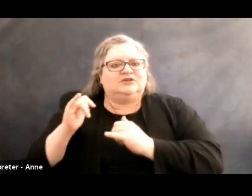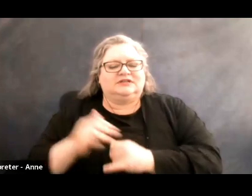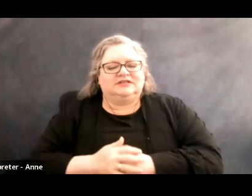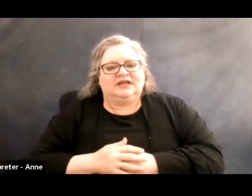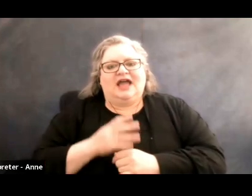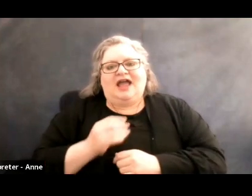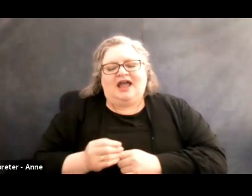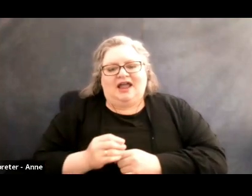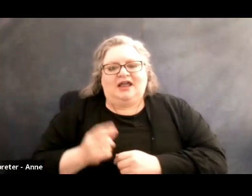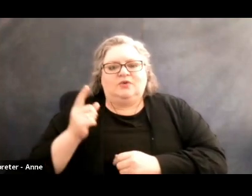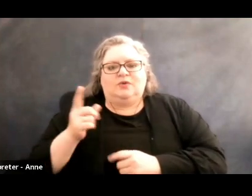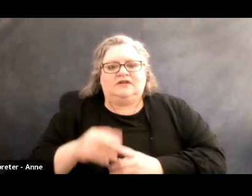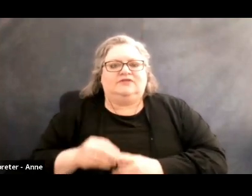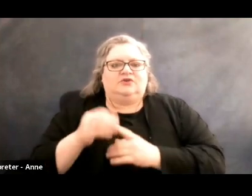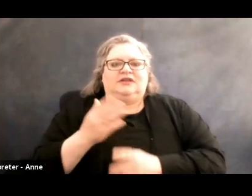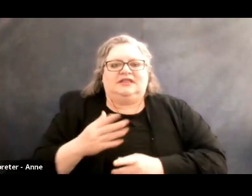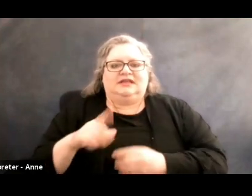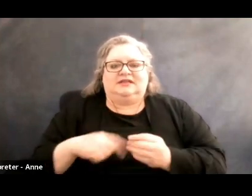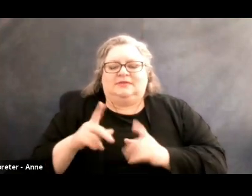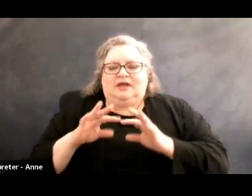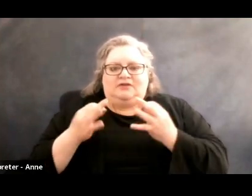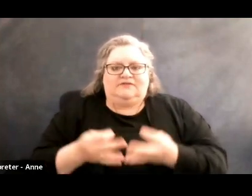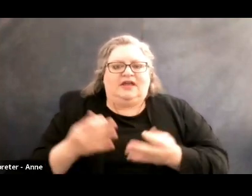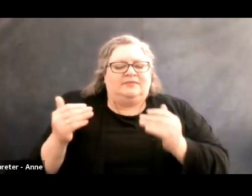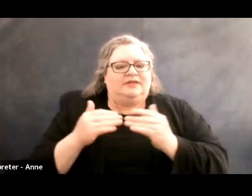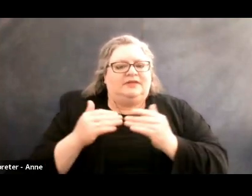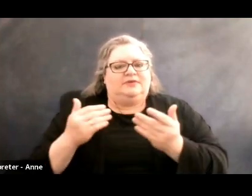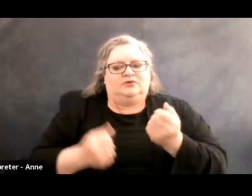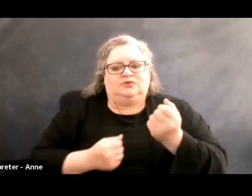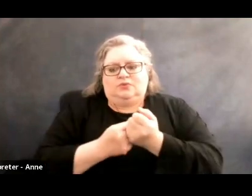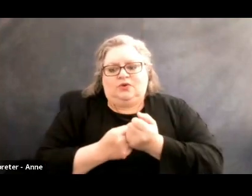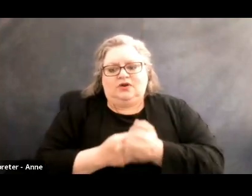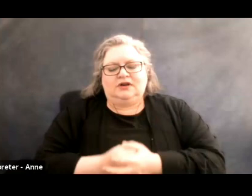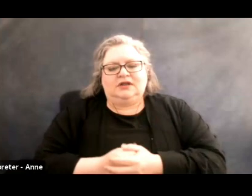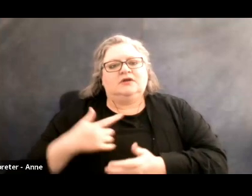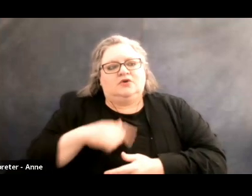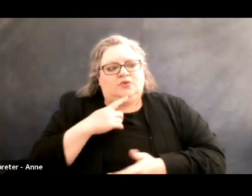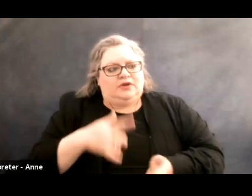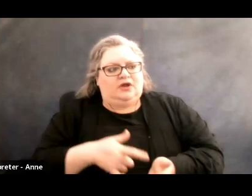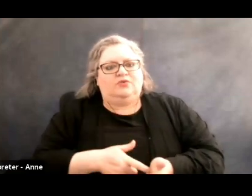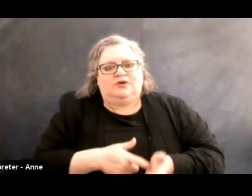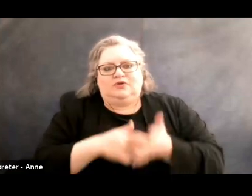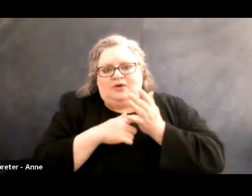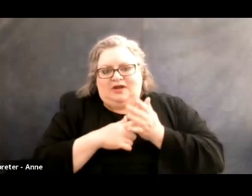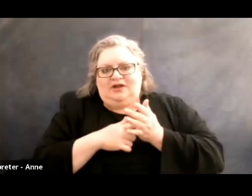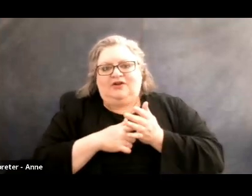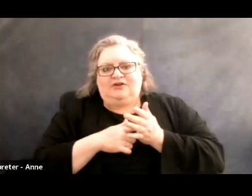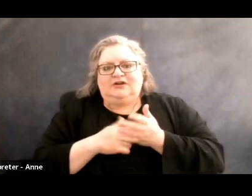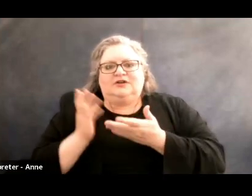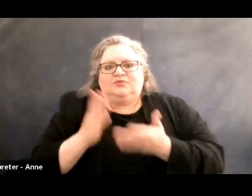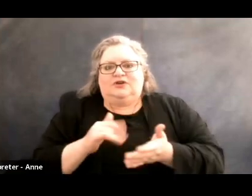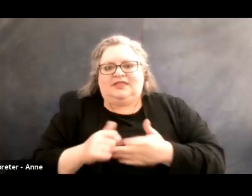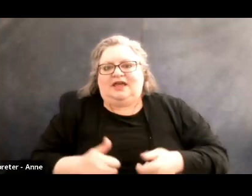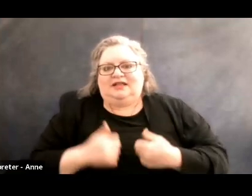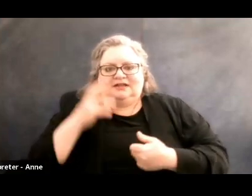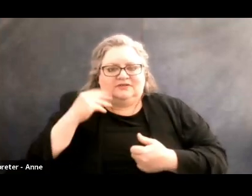And one of the unique things about a family peer support is that we are required to bring that lived experience versus